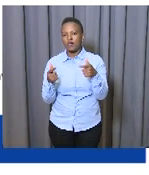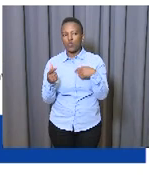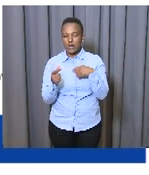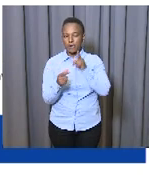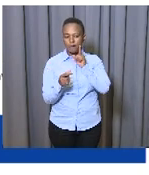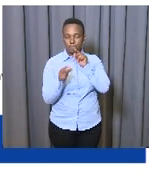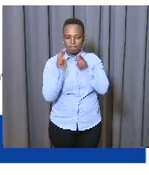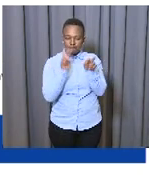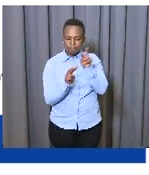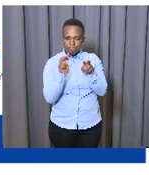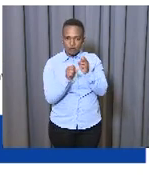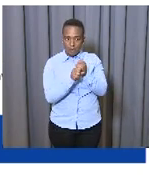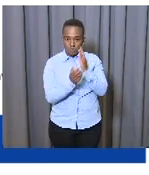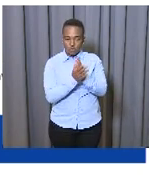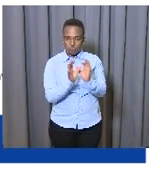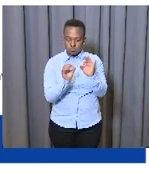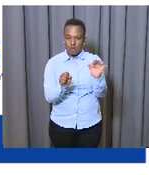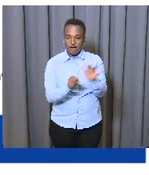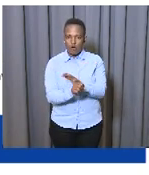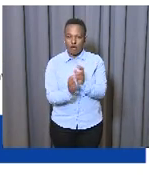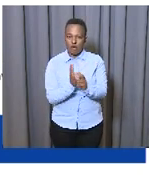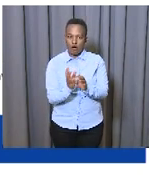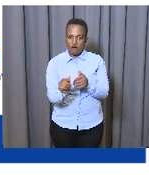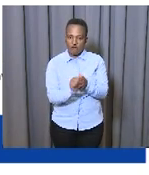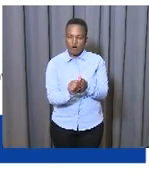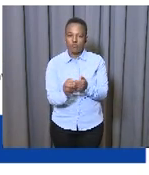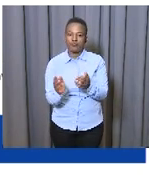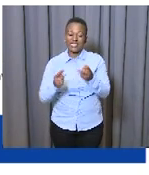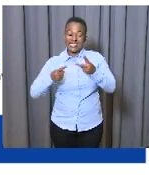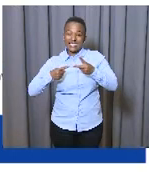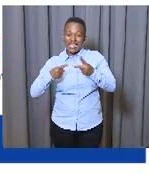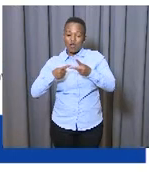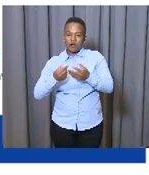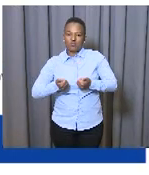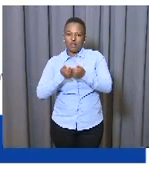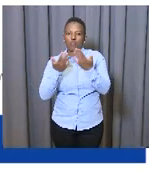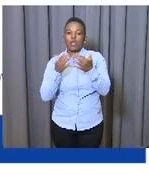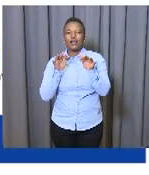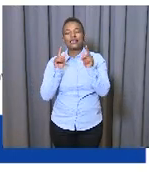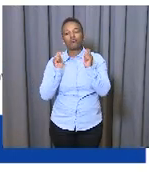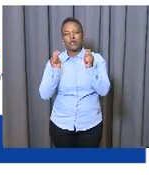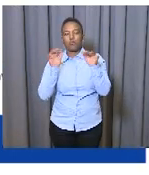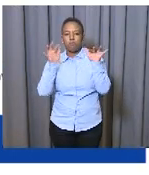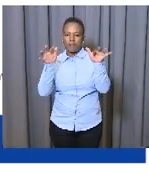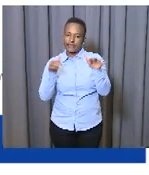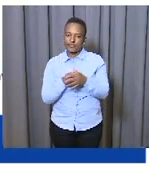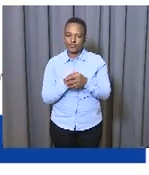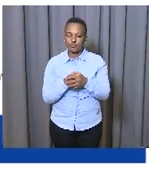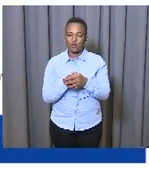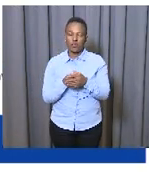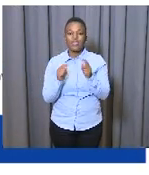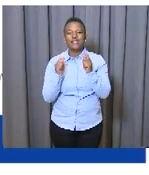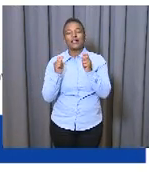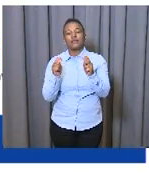until there's full compliance. The second area is public transport. The public transport system is